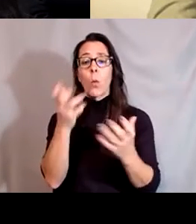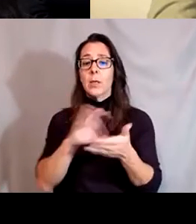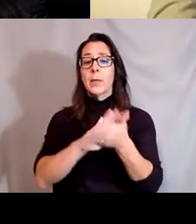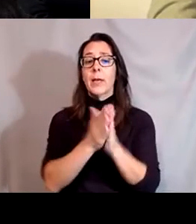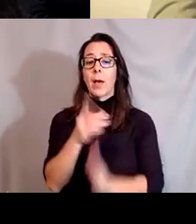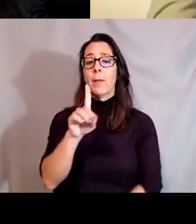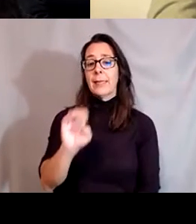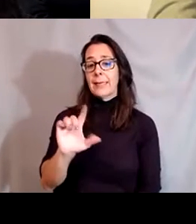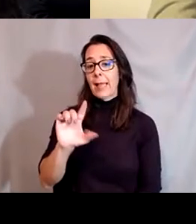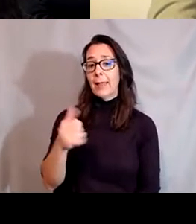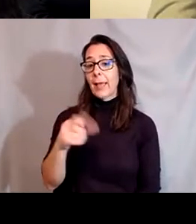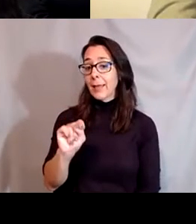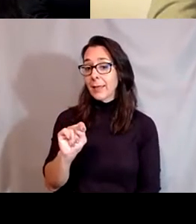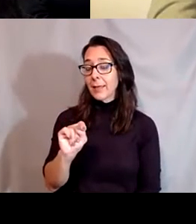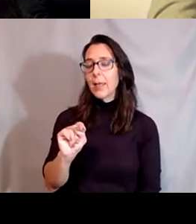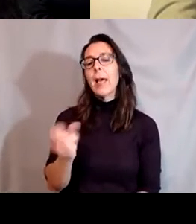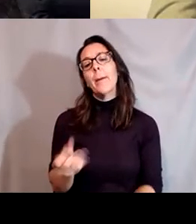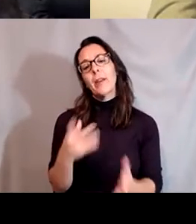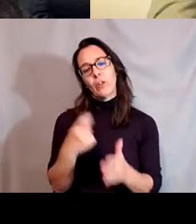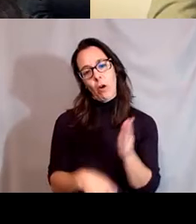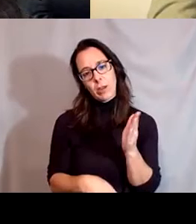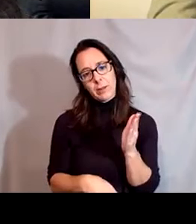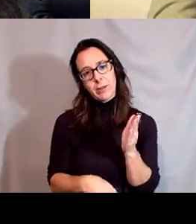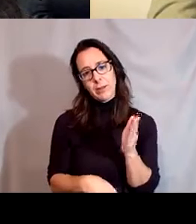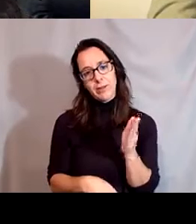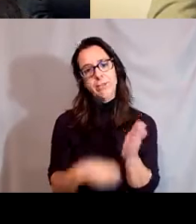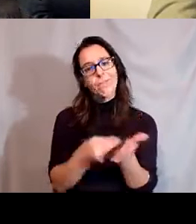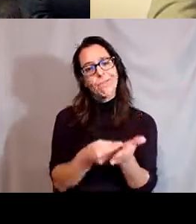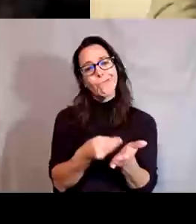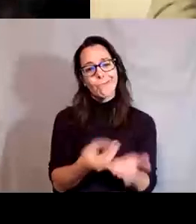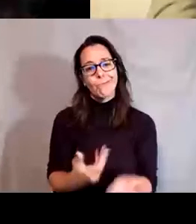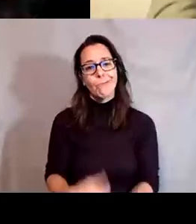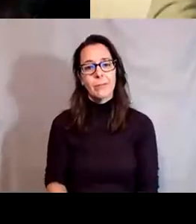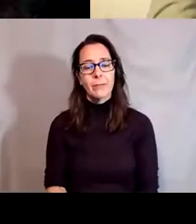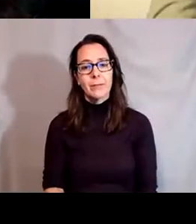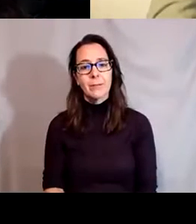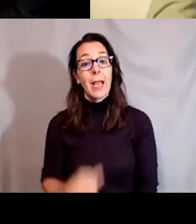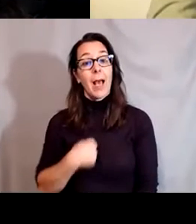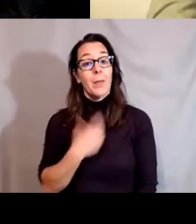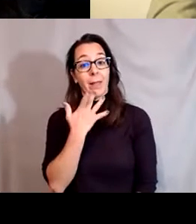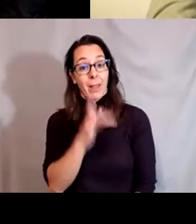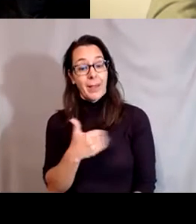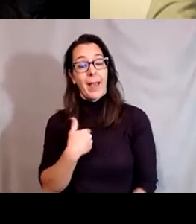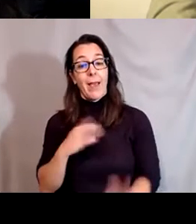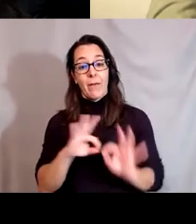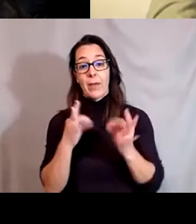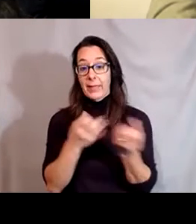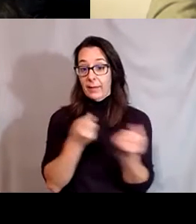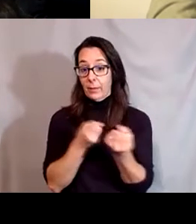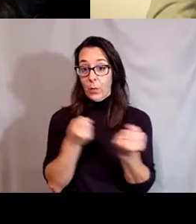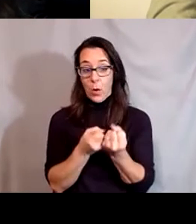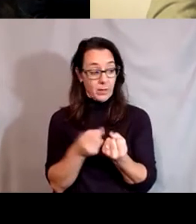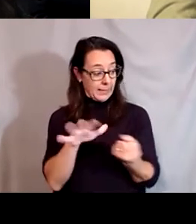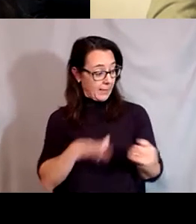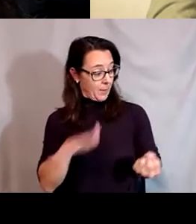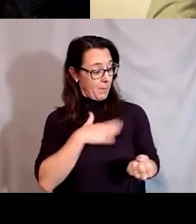am very lucky to have family support in this area. I'm very lucky to have family support in this area.